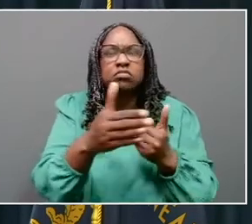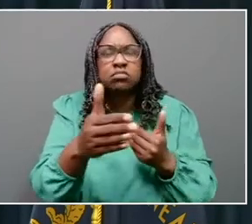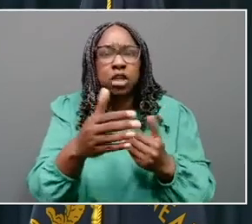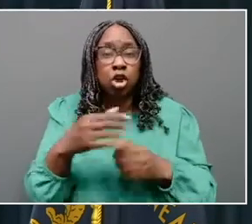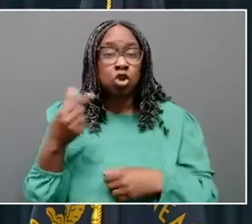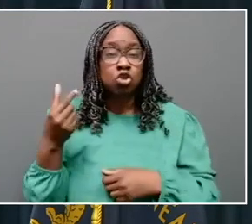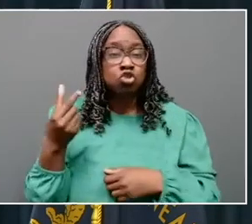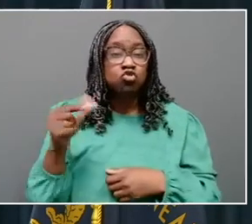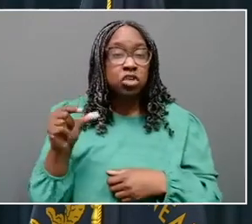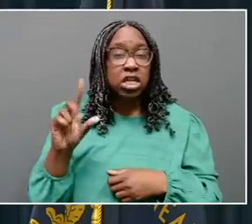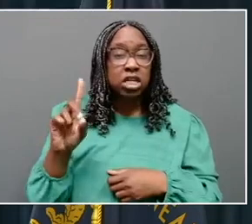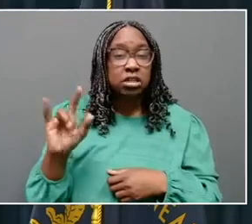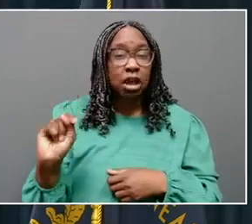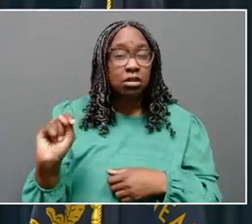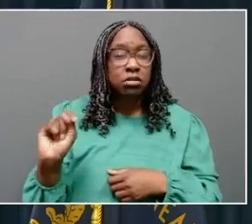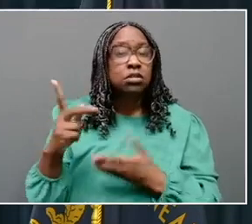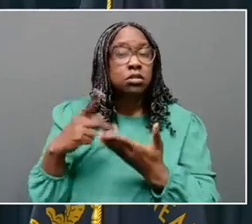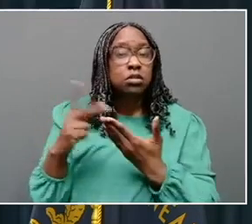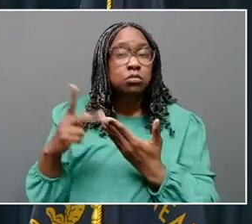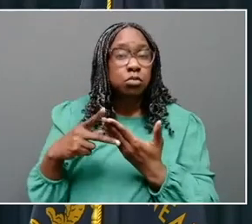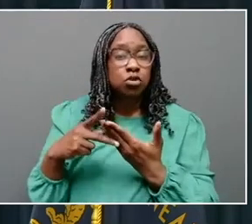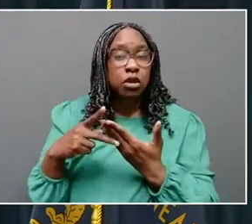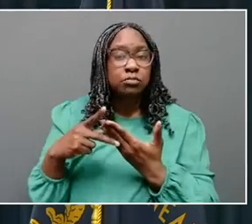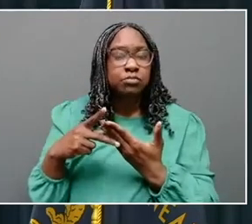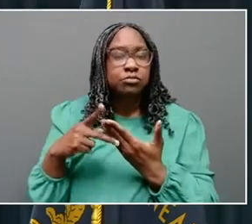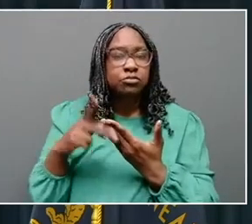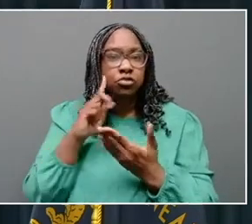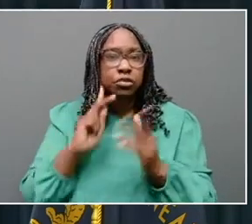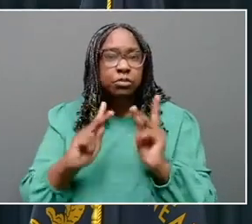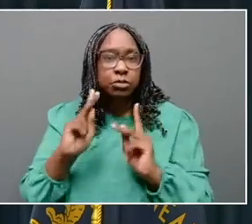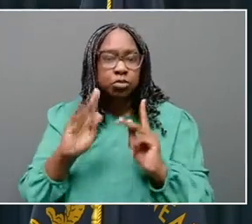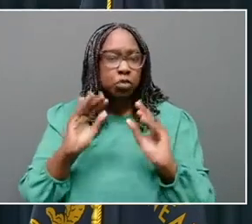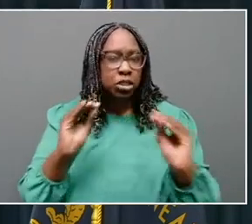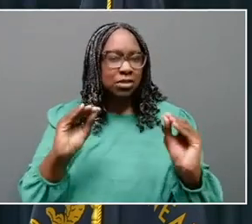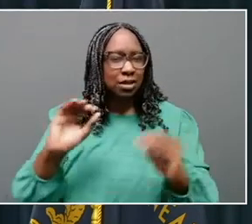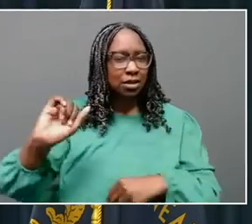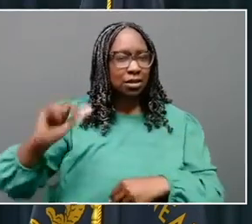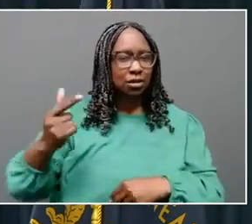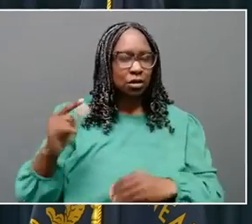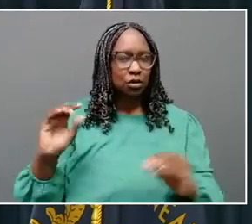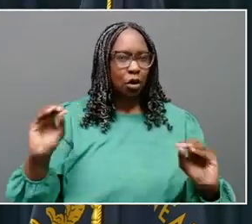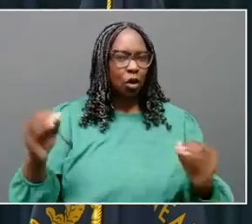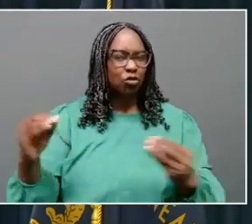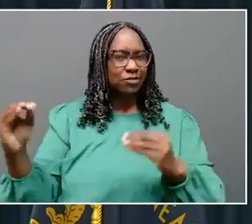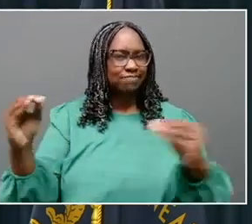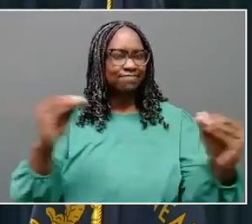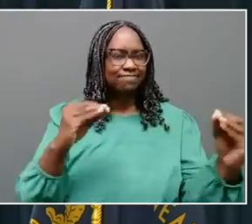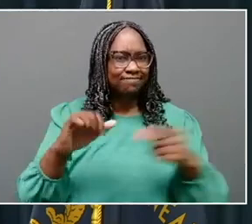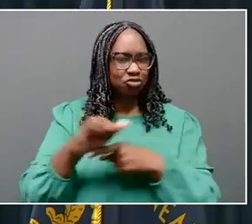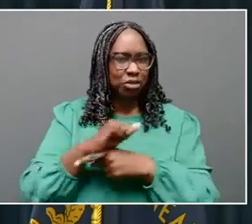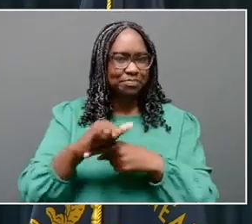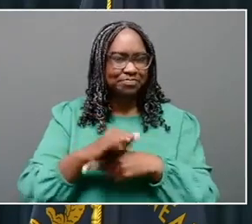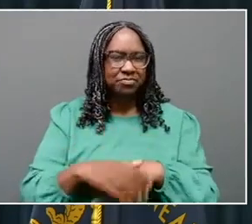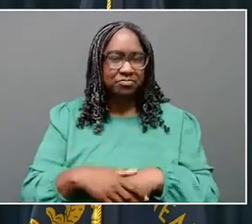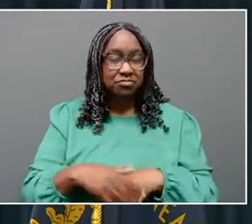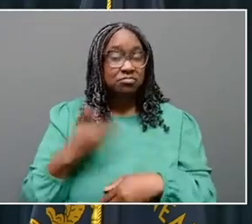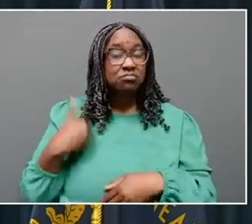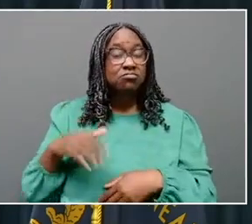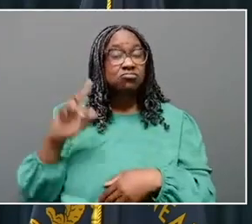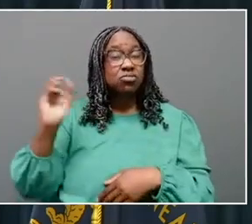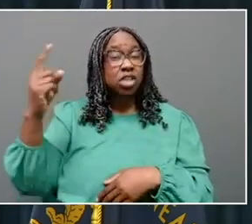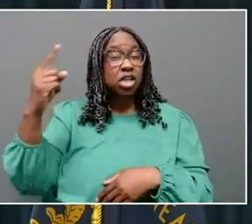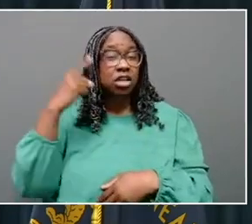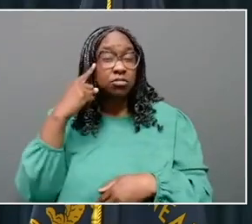program for bystanders, and we trained the entire Attorney General's office. As your governor, I've continued the fight to seek justice